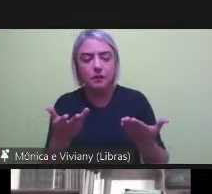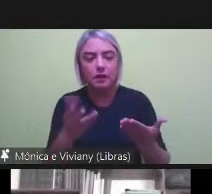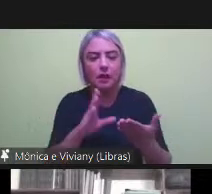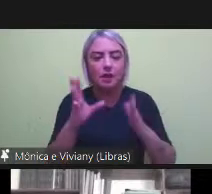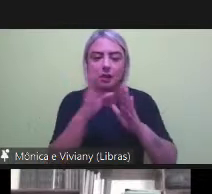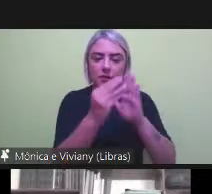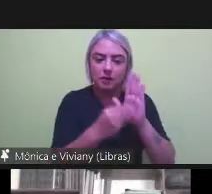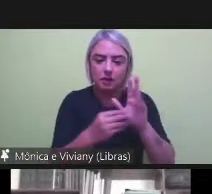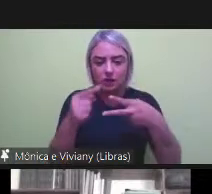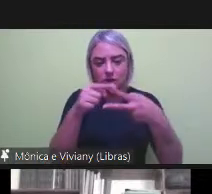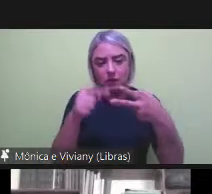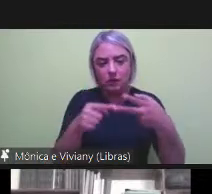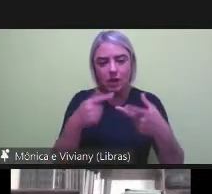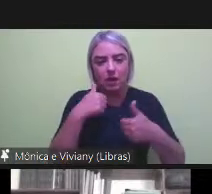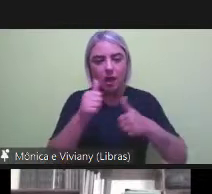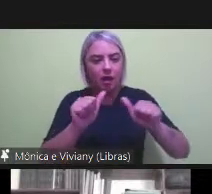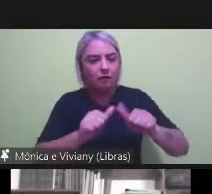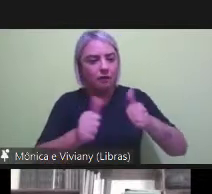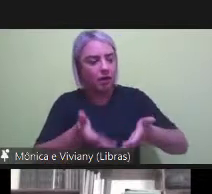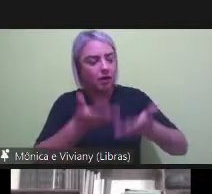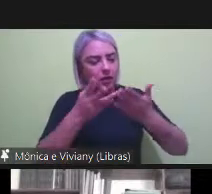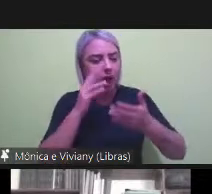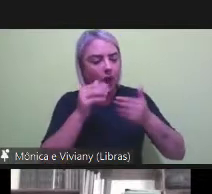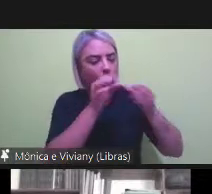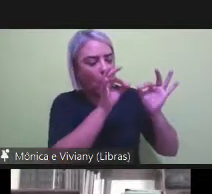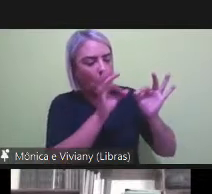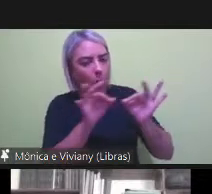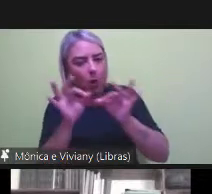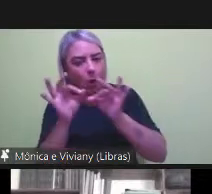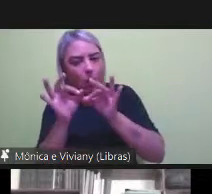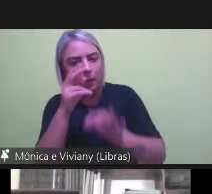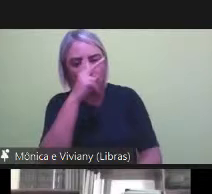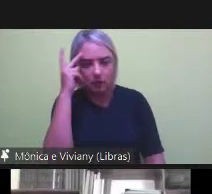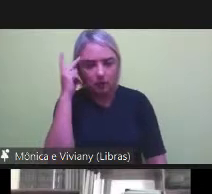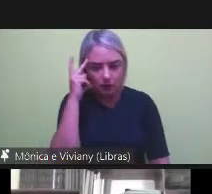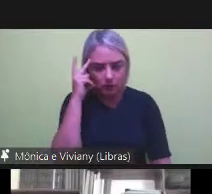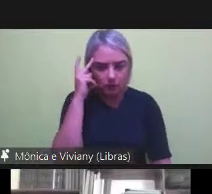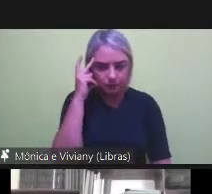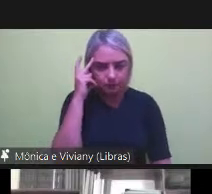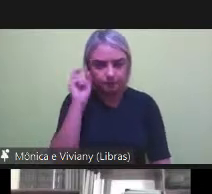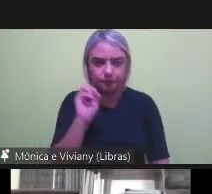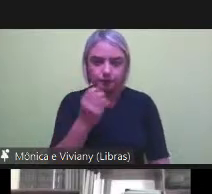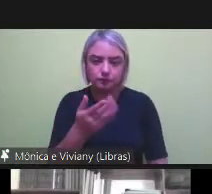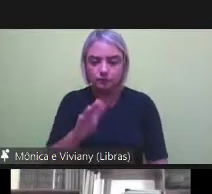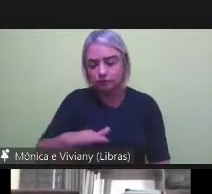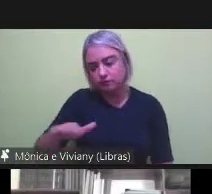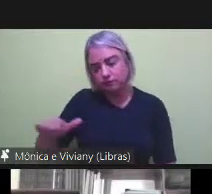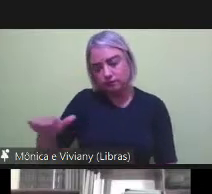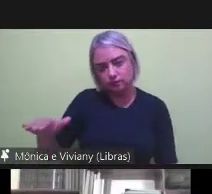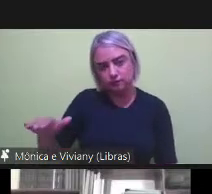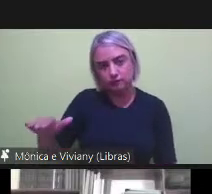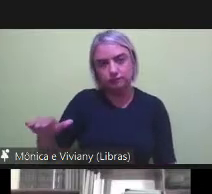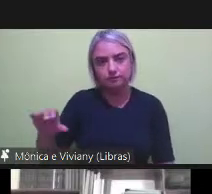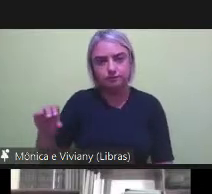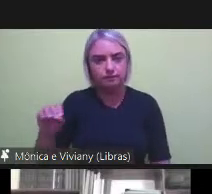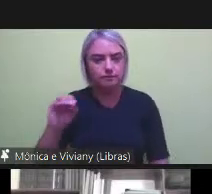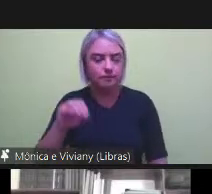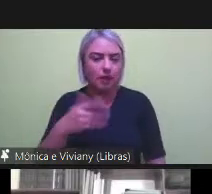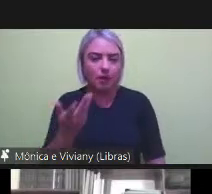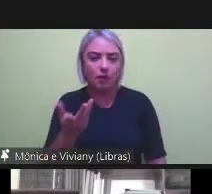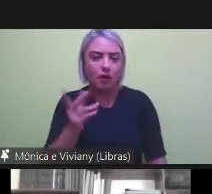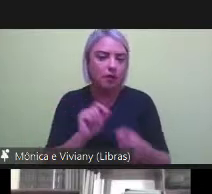we had the value of the anthropometric follow-up with the kid, and